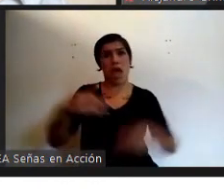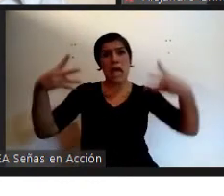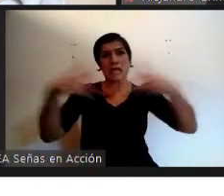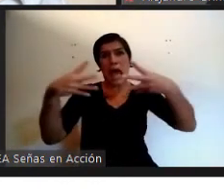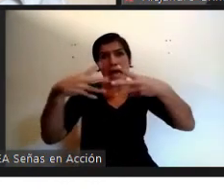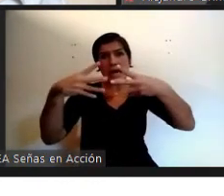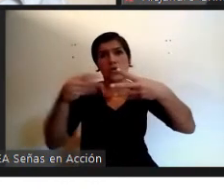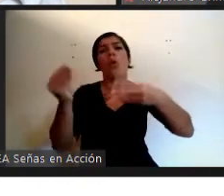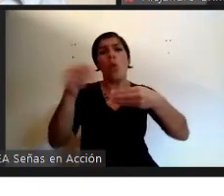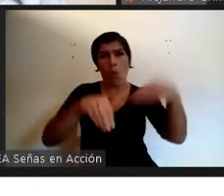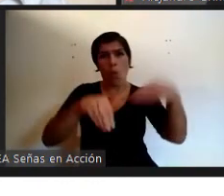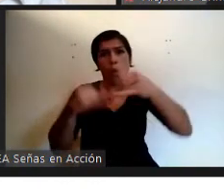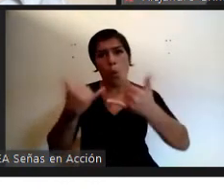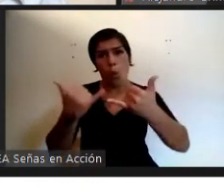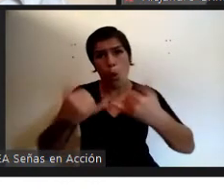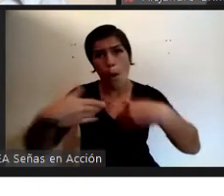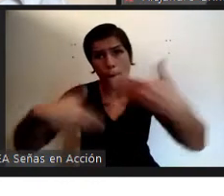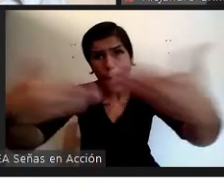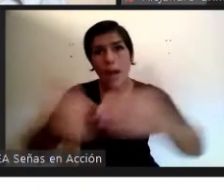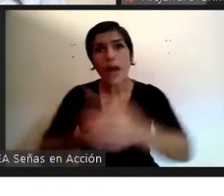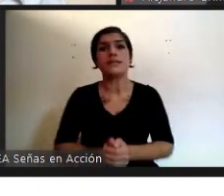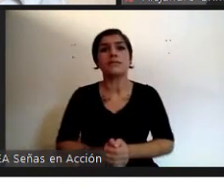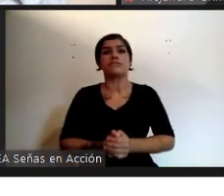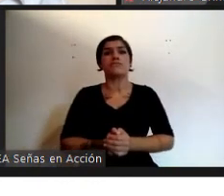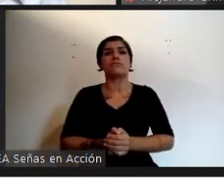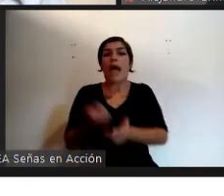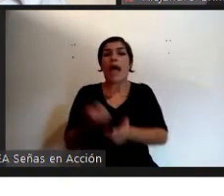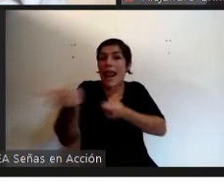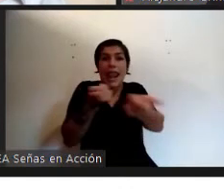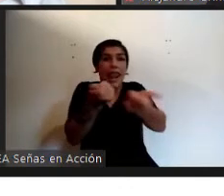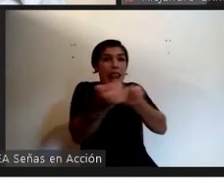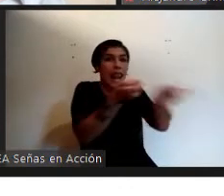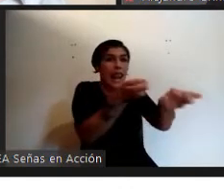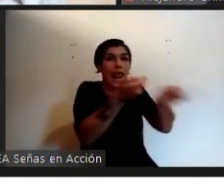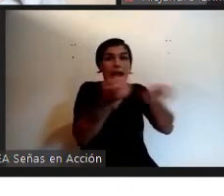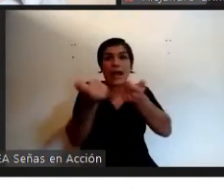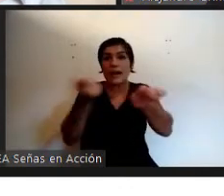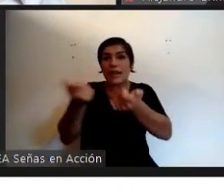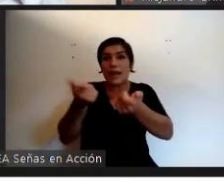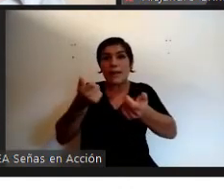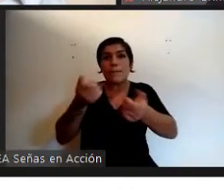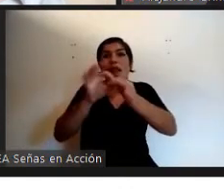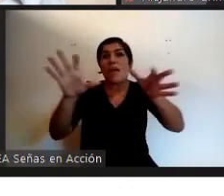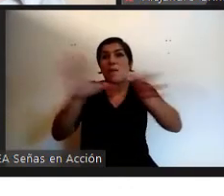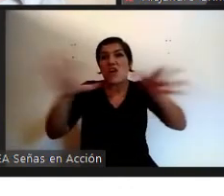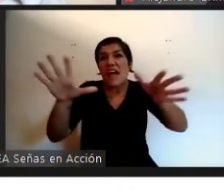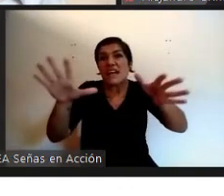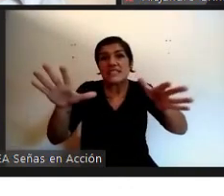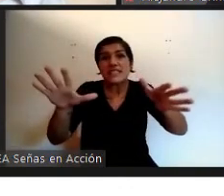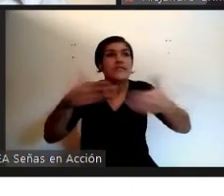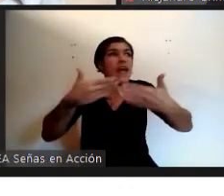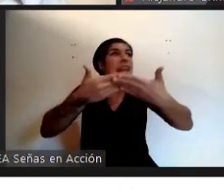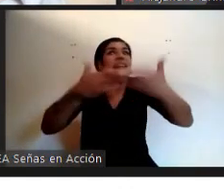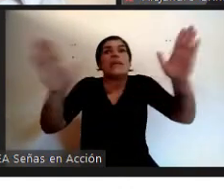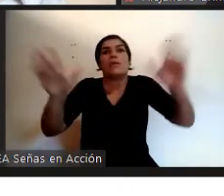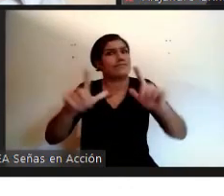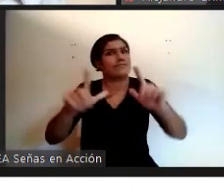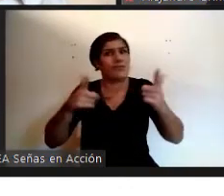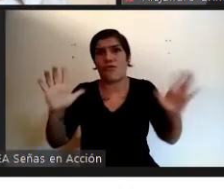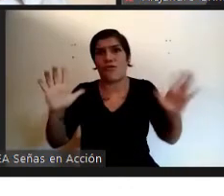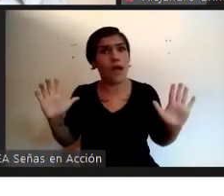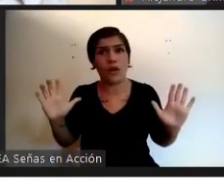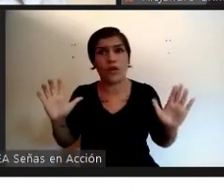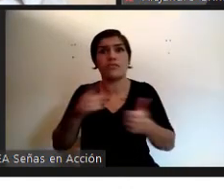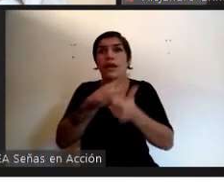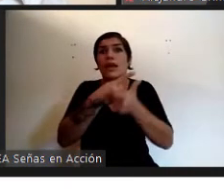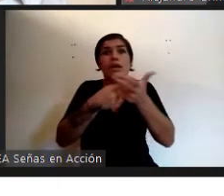It wasn't the world extension of democracy based on free market, because the whole contrary thing happened later. And it would